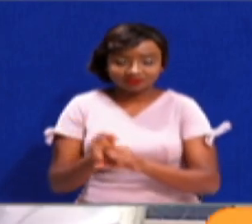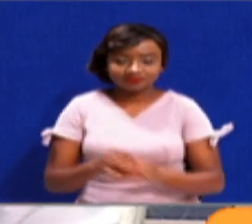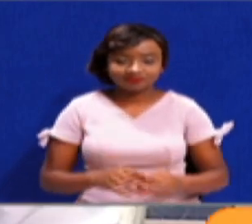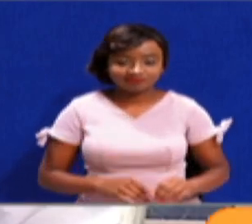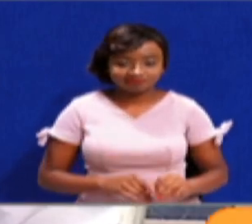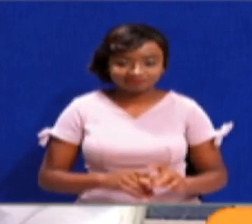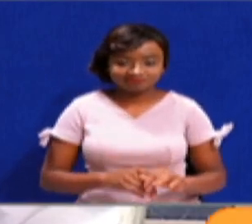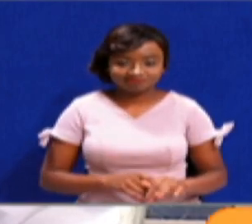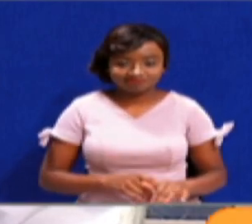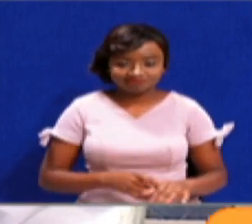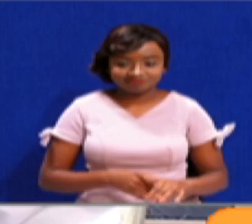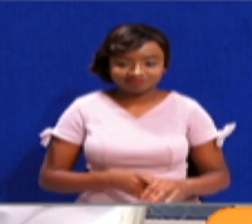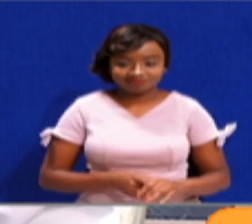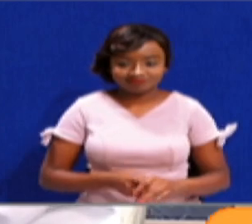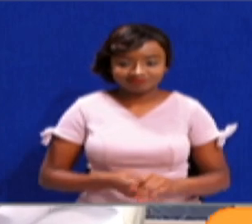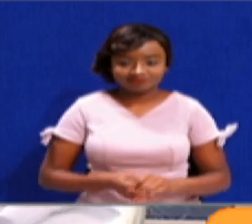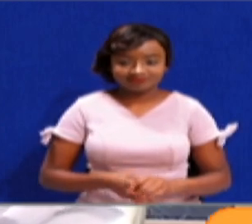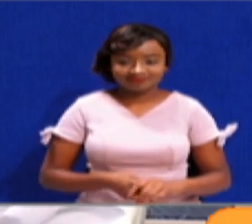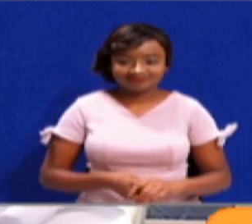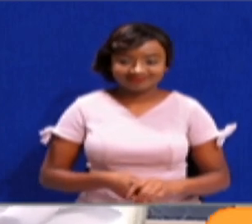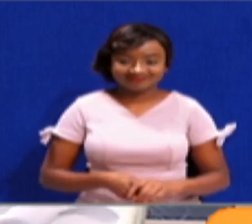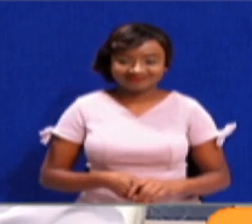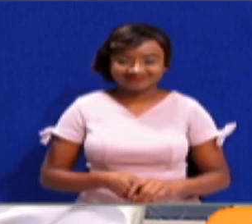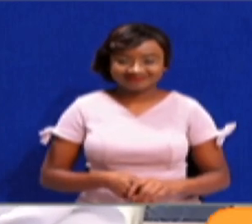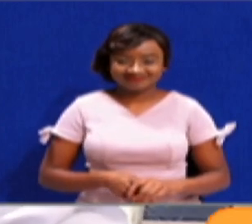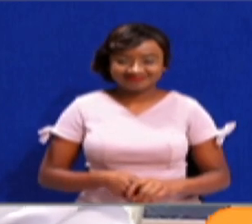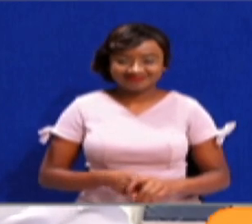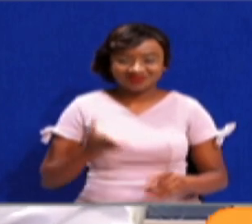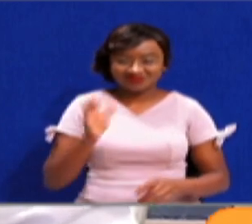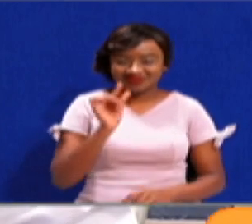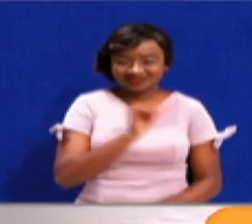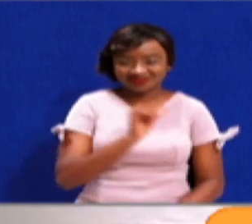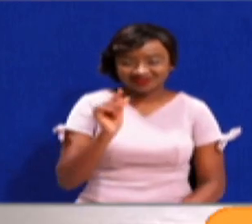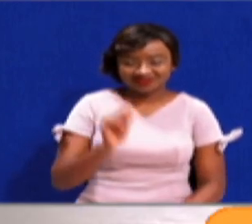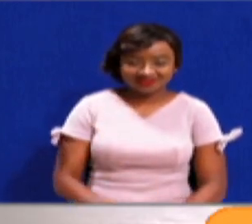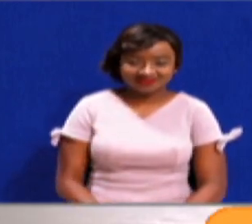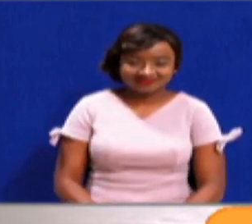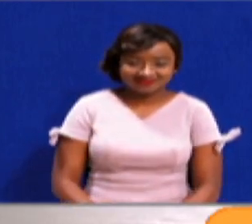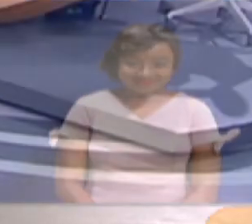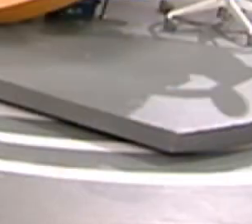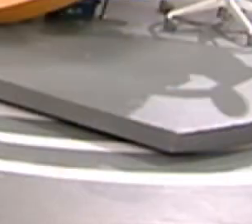billionaires. Or are they millionaires? All right, we'll be right back.